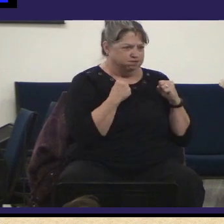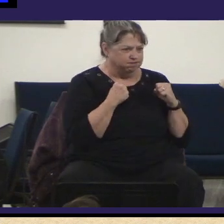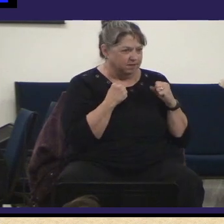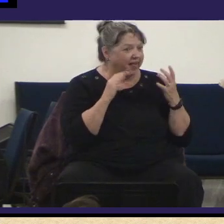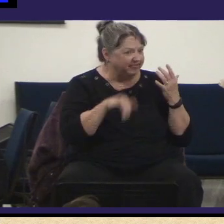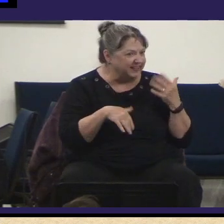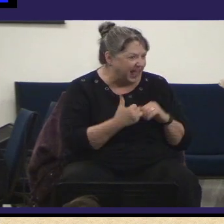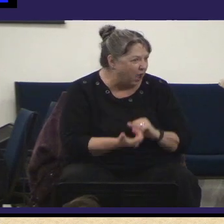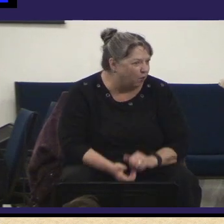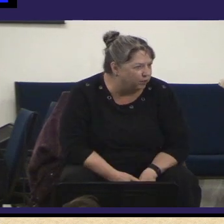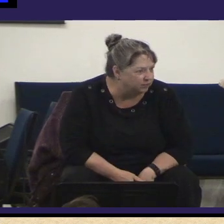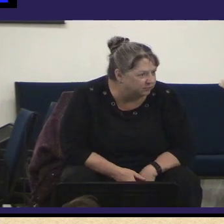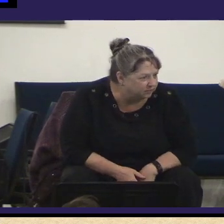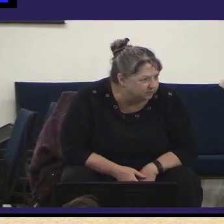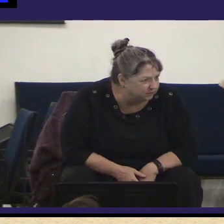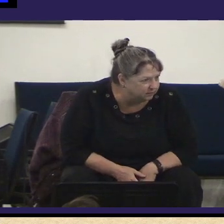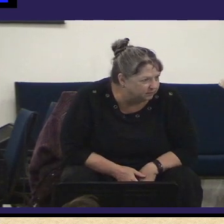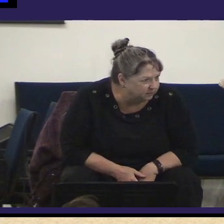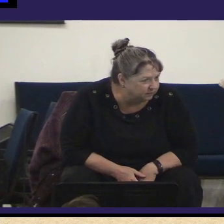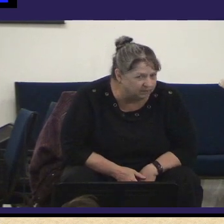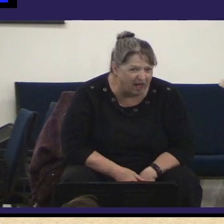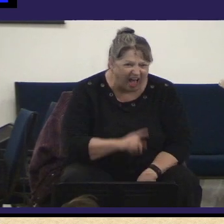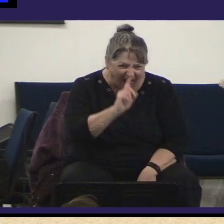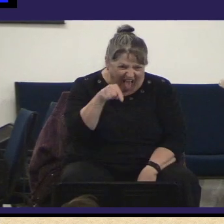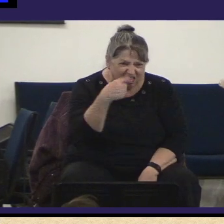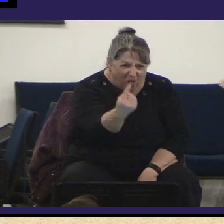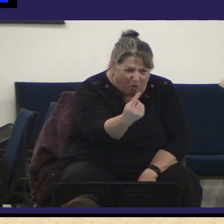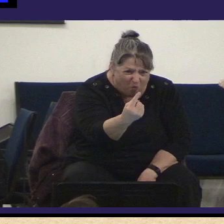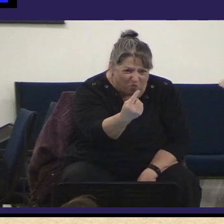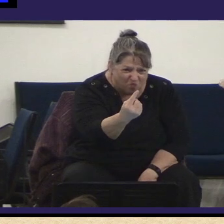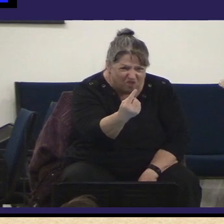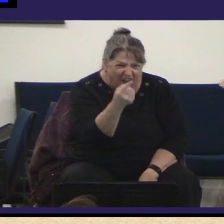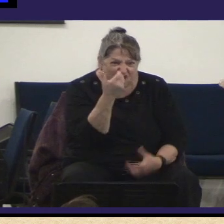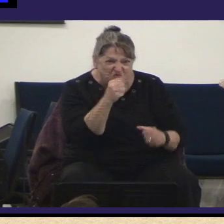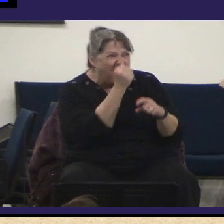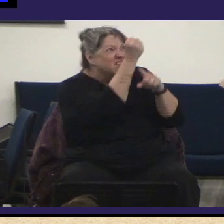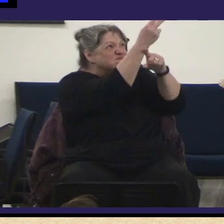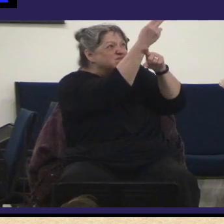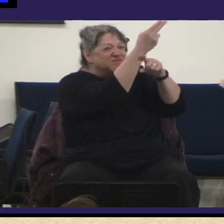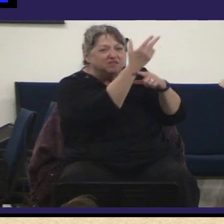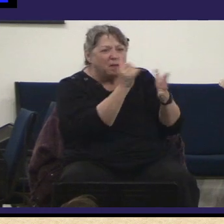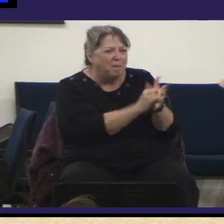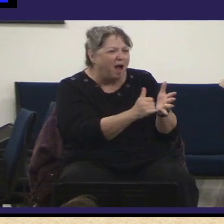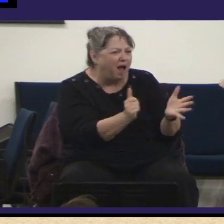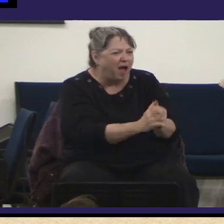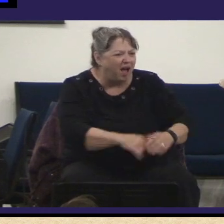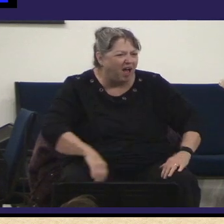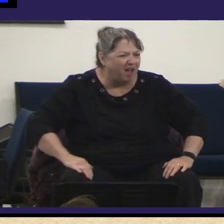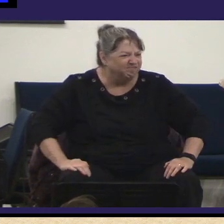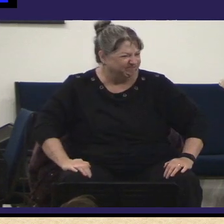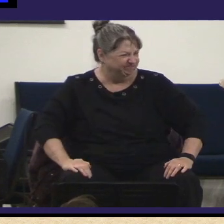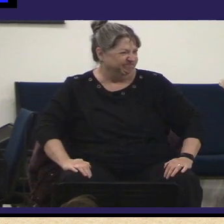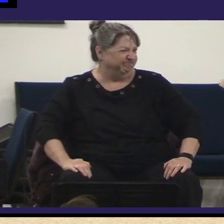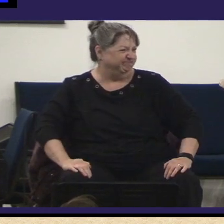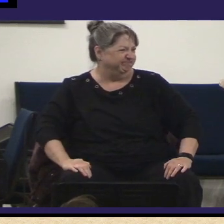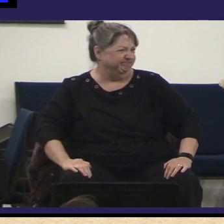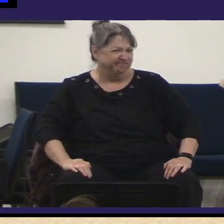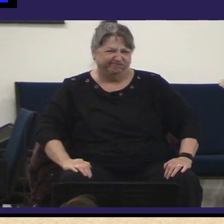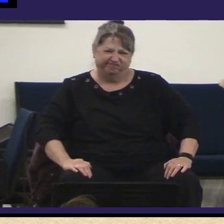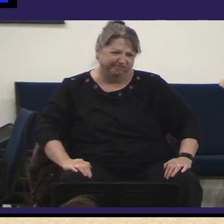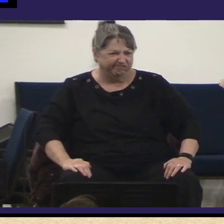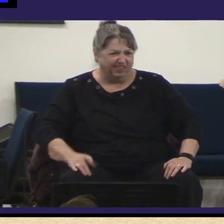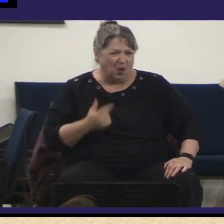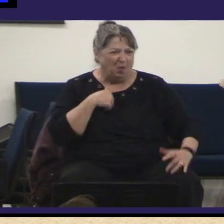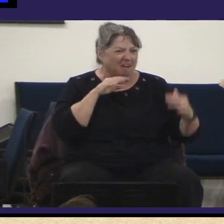spiritual being in the physical realm. But we try, don't we? I mentioned that last week. We're fighting in the physical realm.